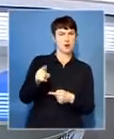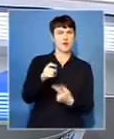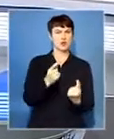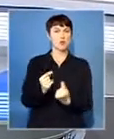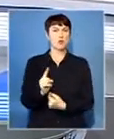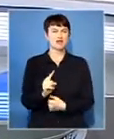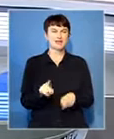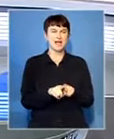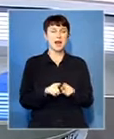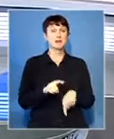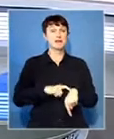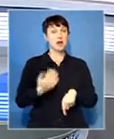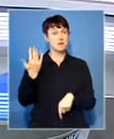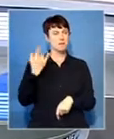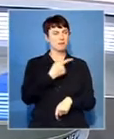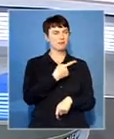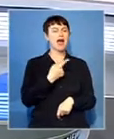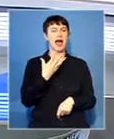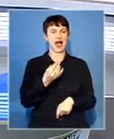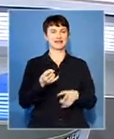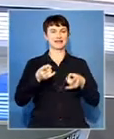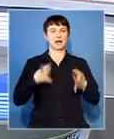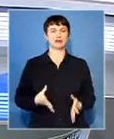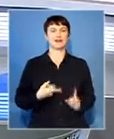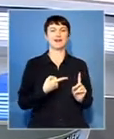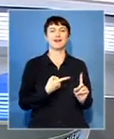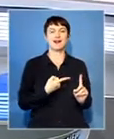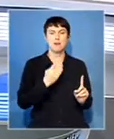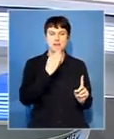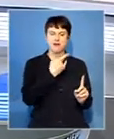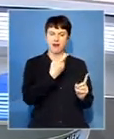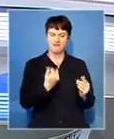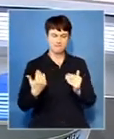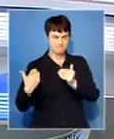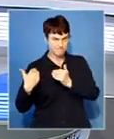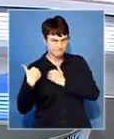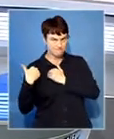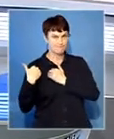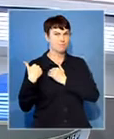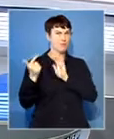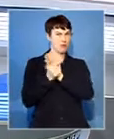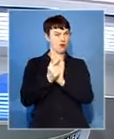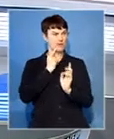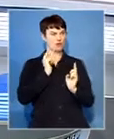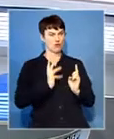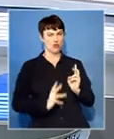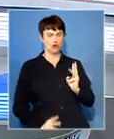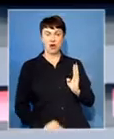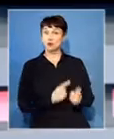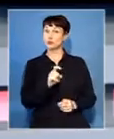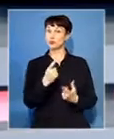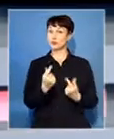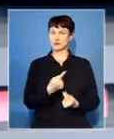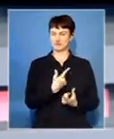as a director where you have fiduciary duties, you could have done a lot better than you did. I think that's where